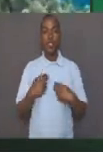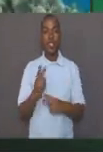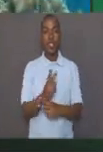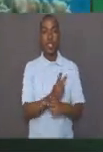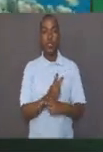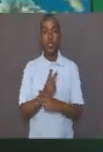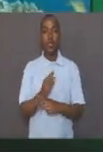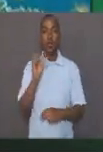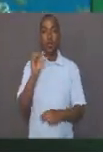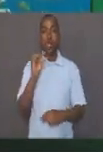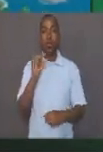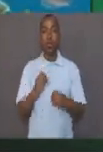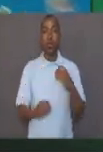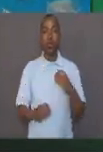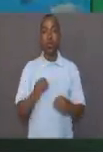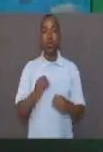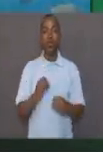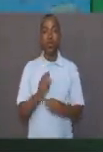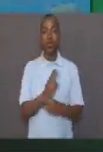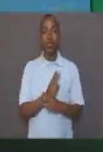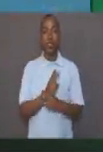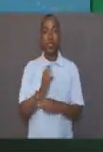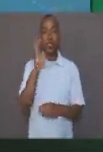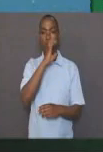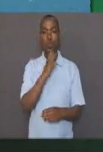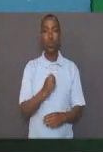and microorganisms in Ethiopia.